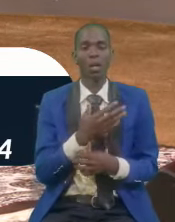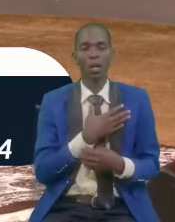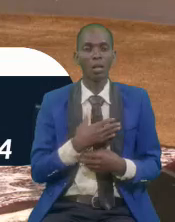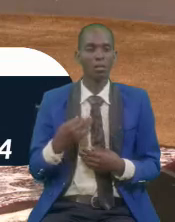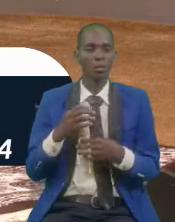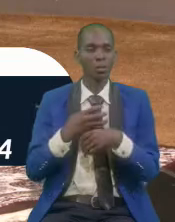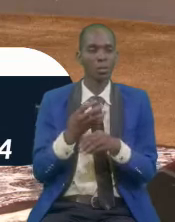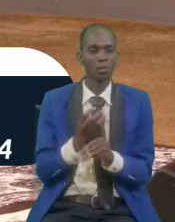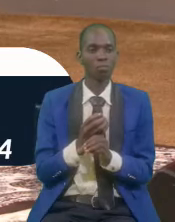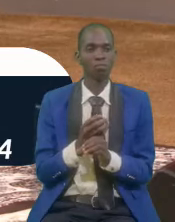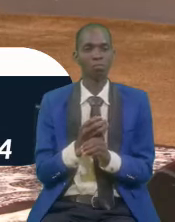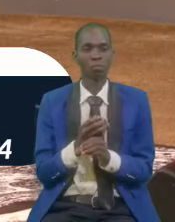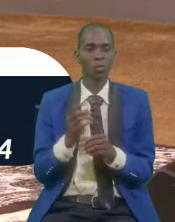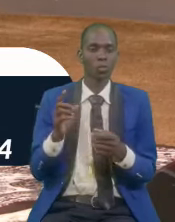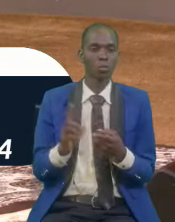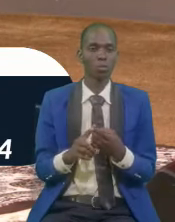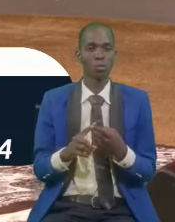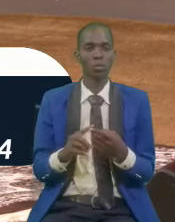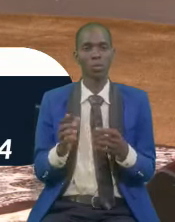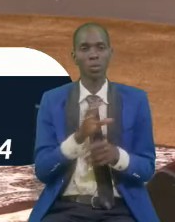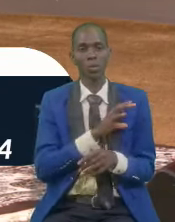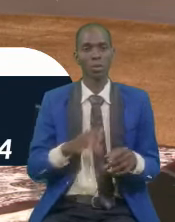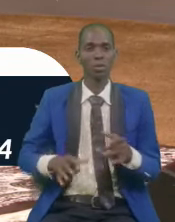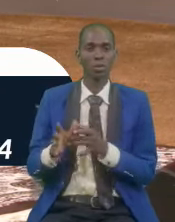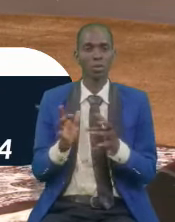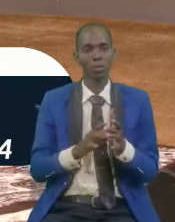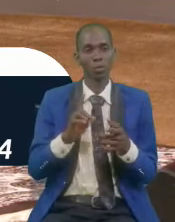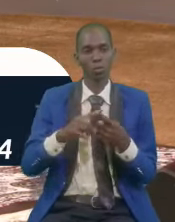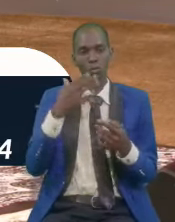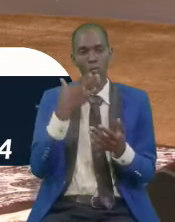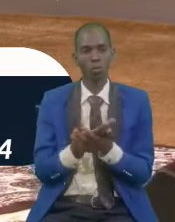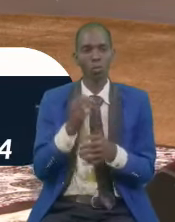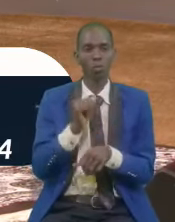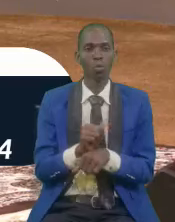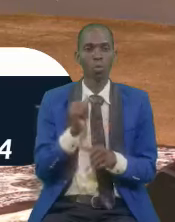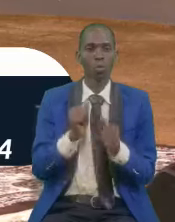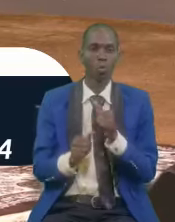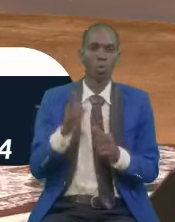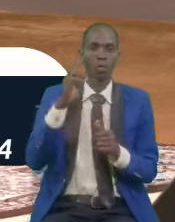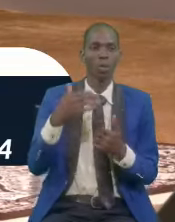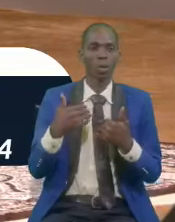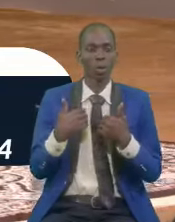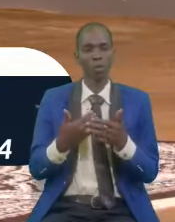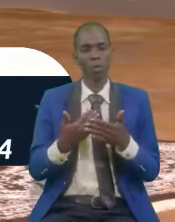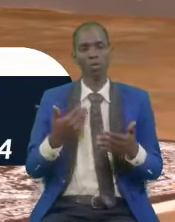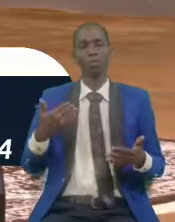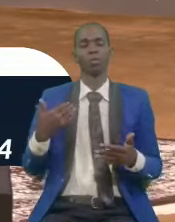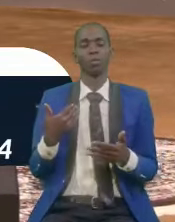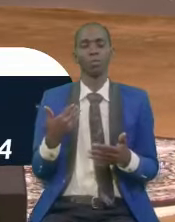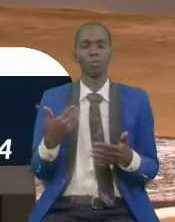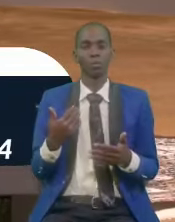works as a result of the salvation. As long as the